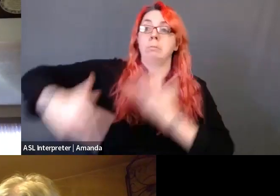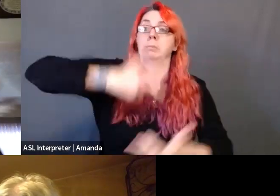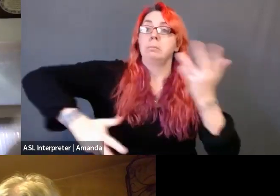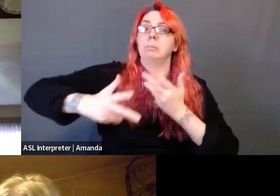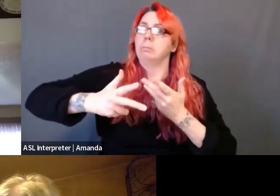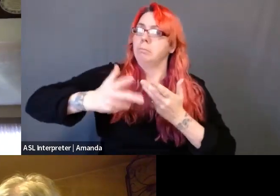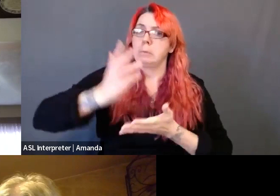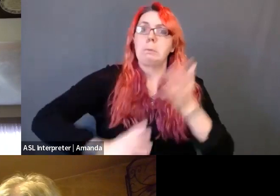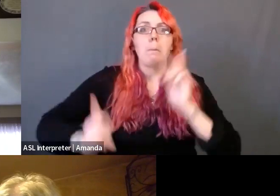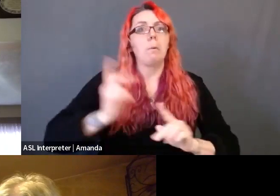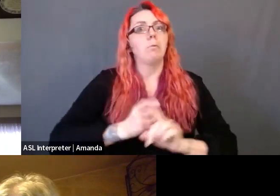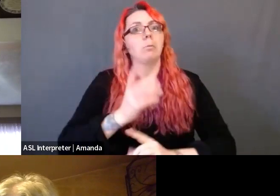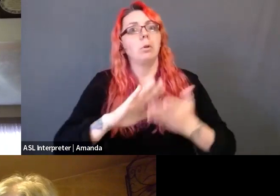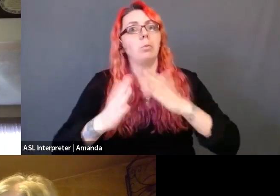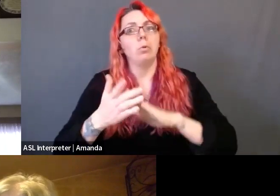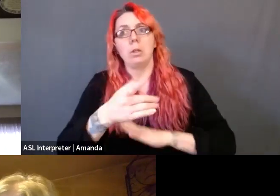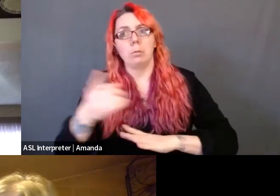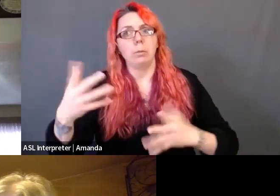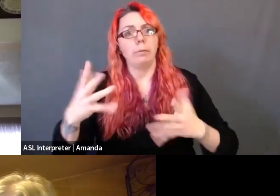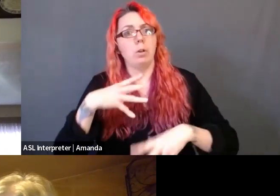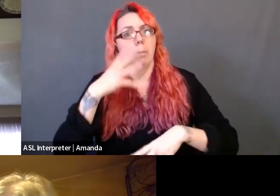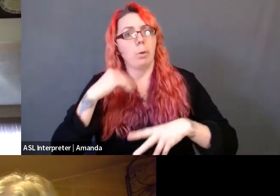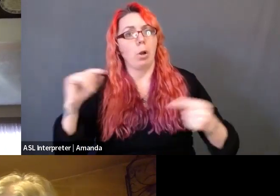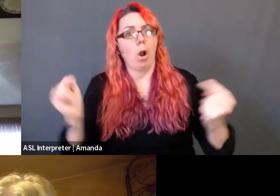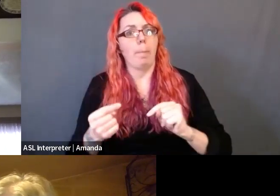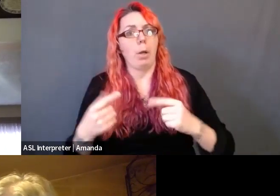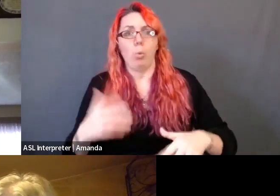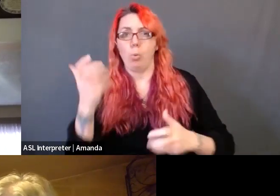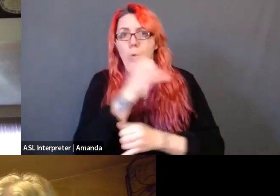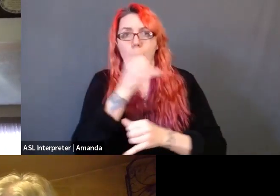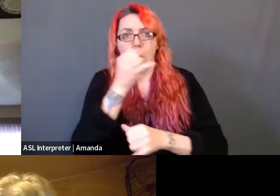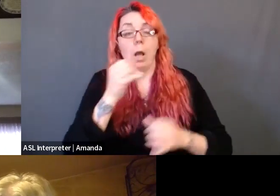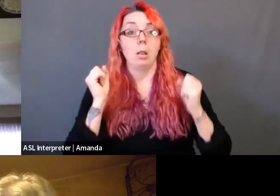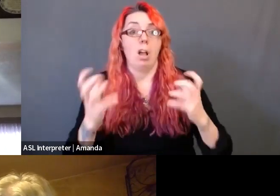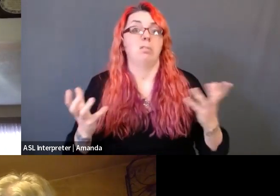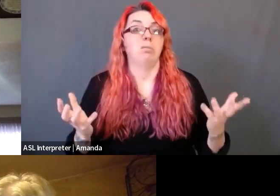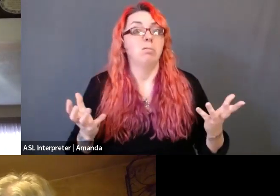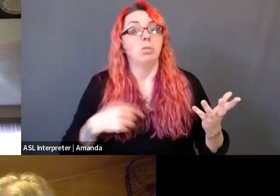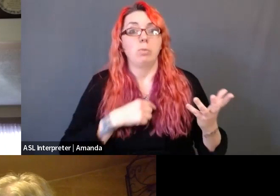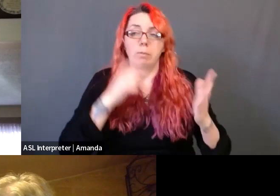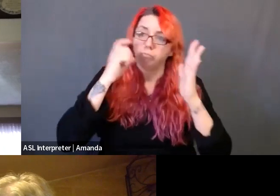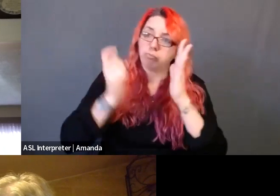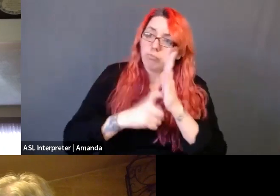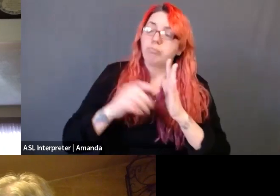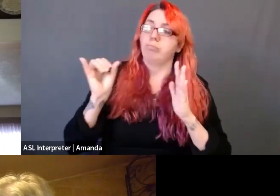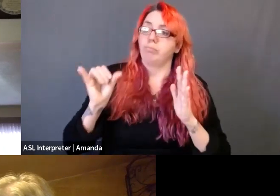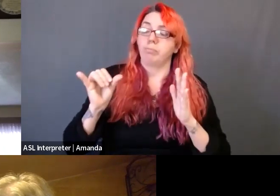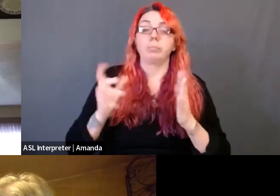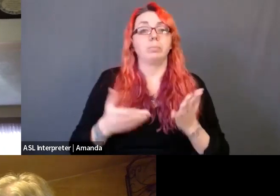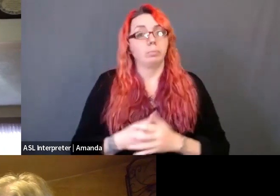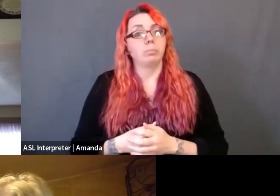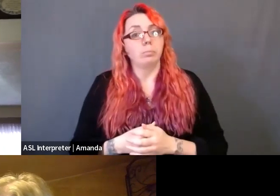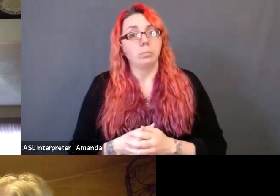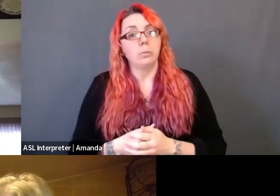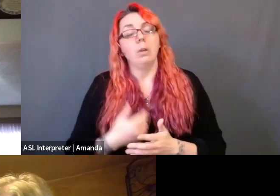we think of the conversations that are around trans communities and even the rollback of certain legislations, particularly down south, but we know that